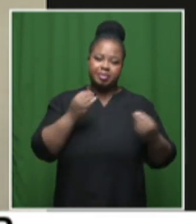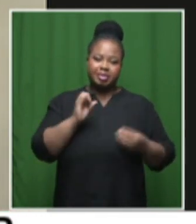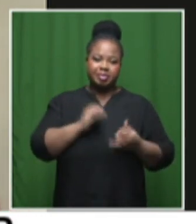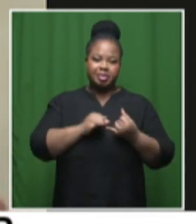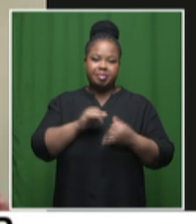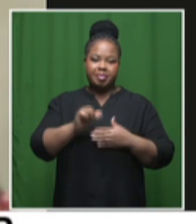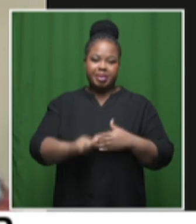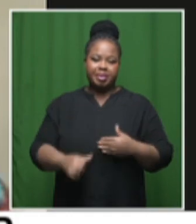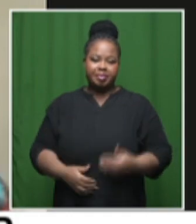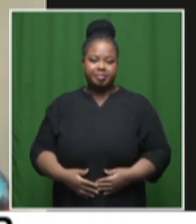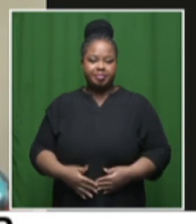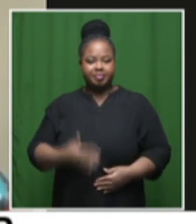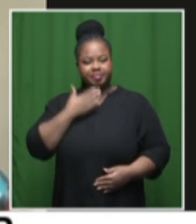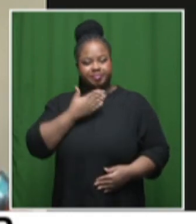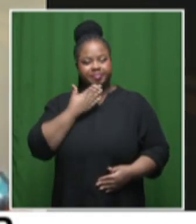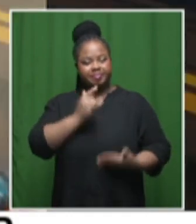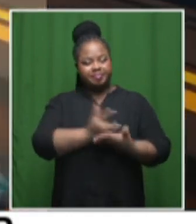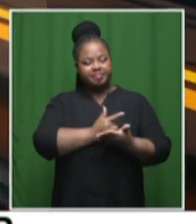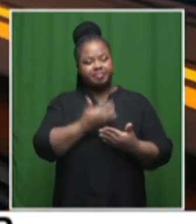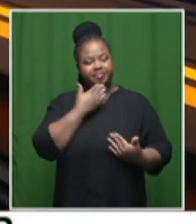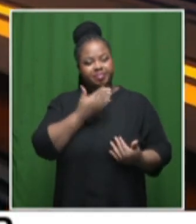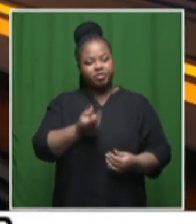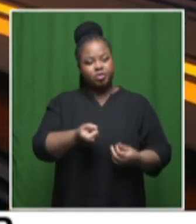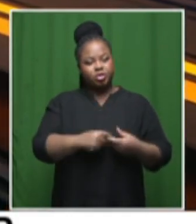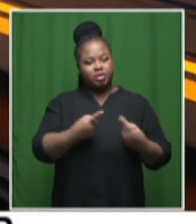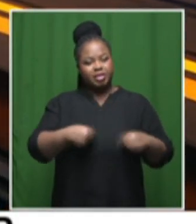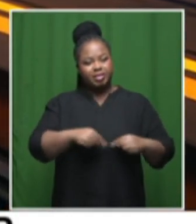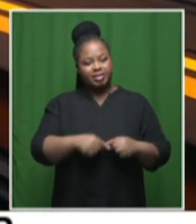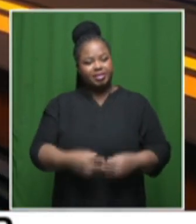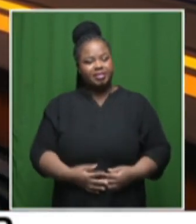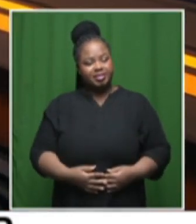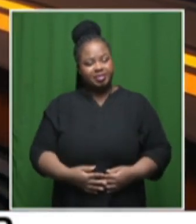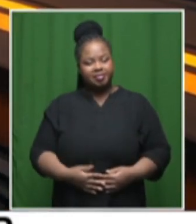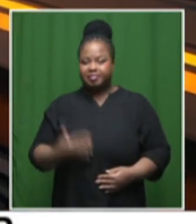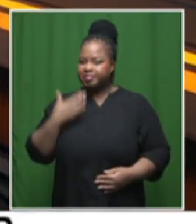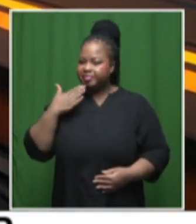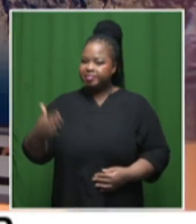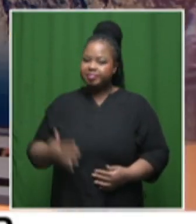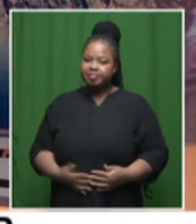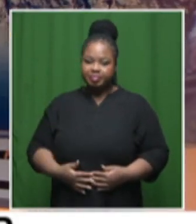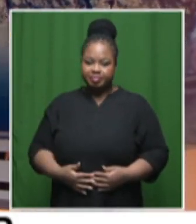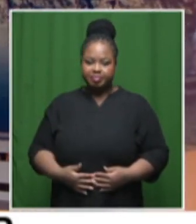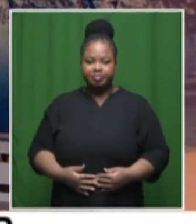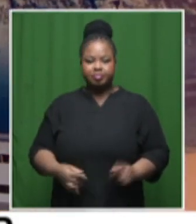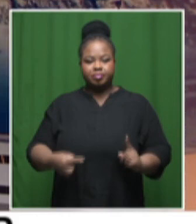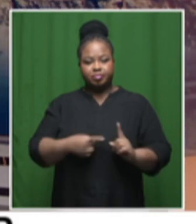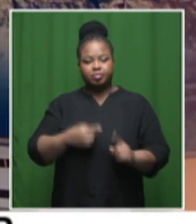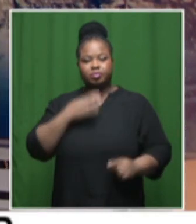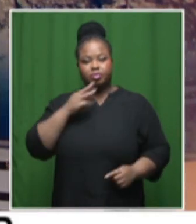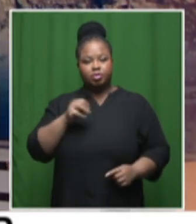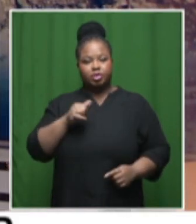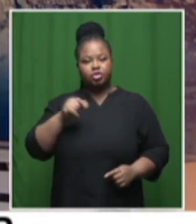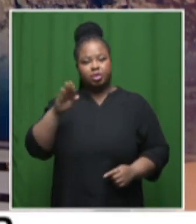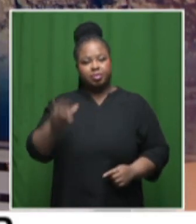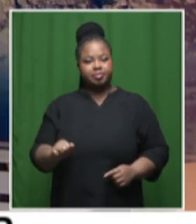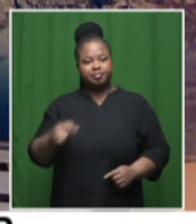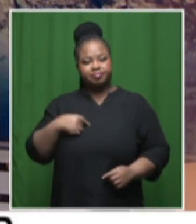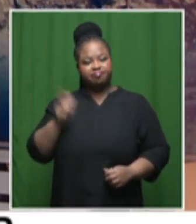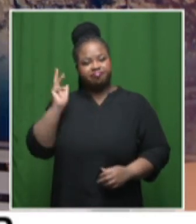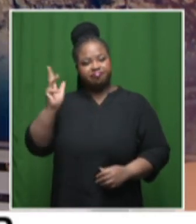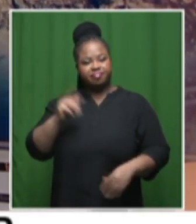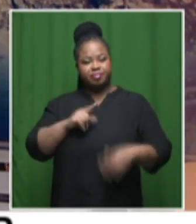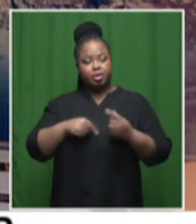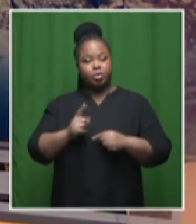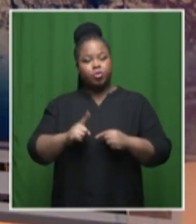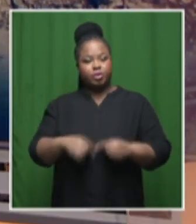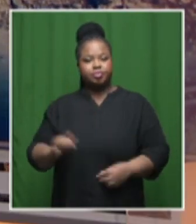September. Great stuff. Masechaba, lovely chatting to you. Thank you so much for joining us. Do have a great day now. Thank you. That is curator Masechaba Moloi, and she's been speaking to us